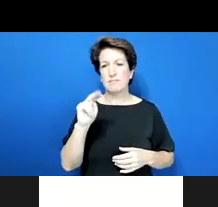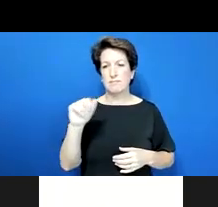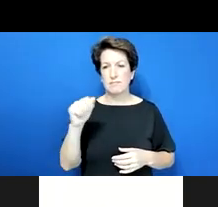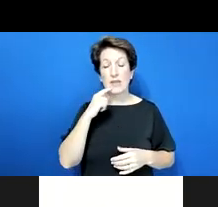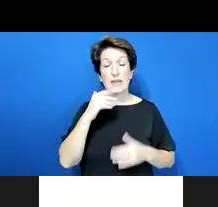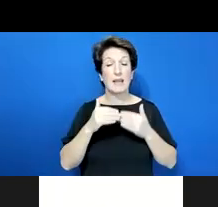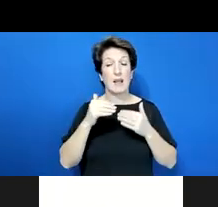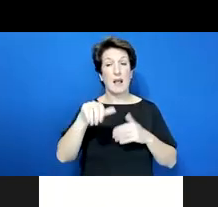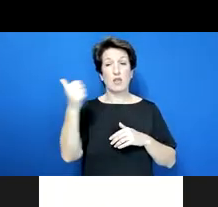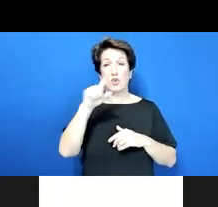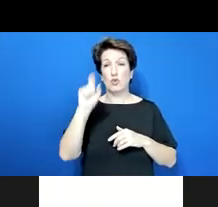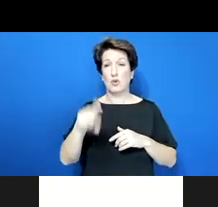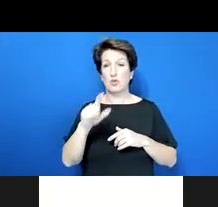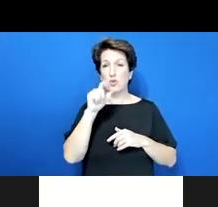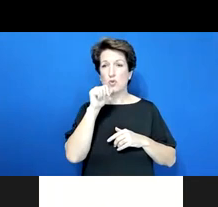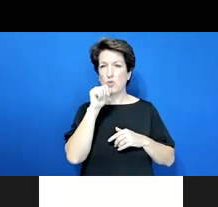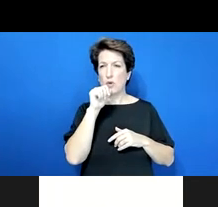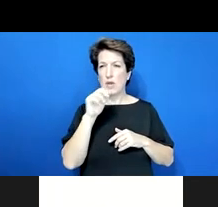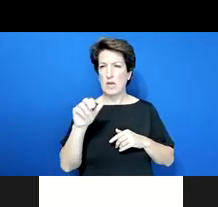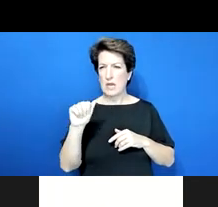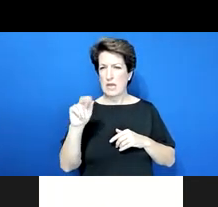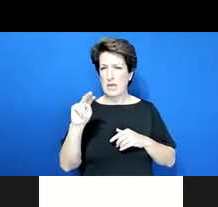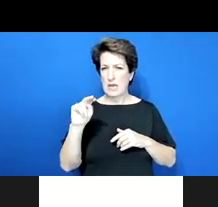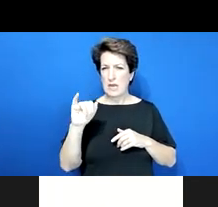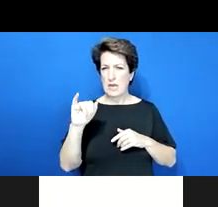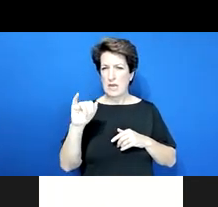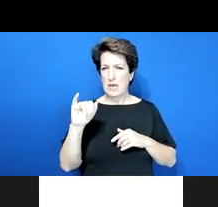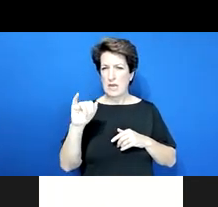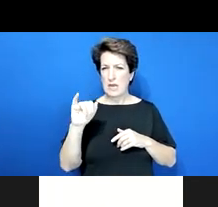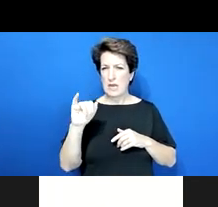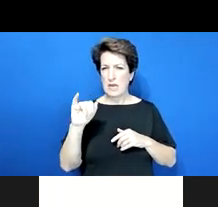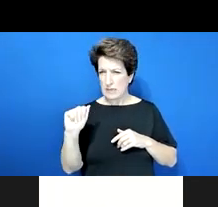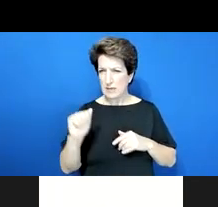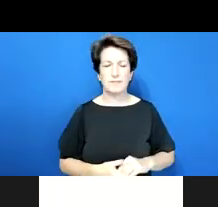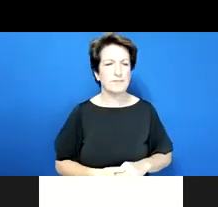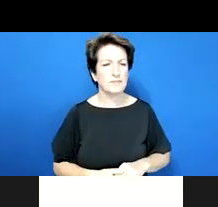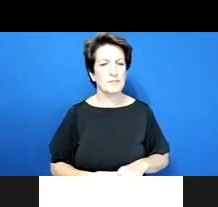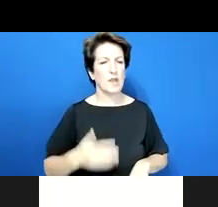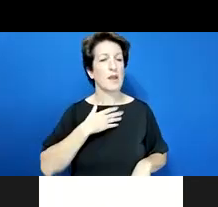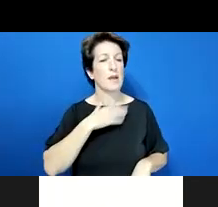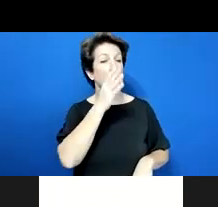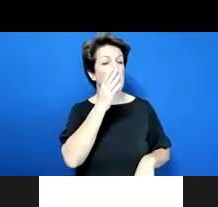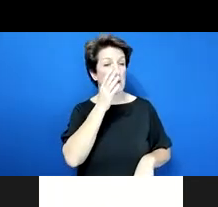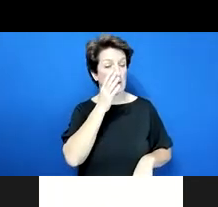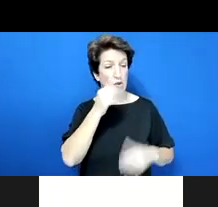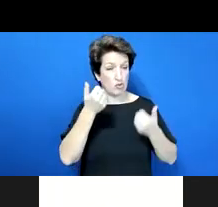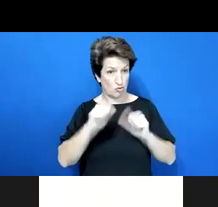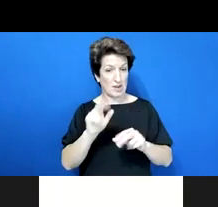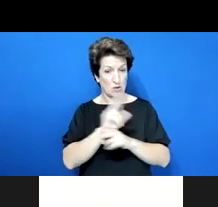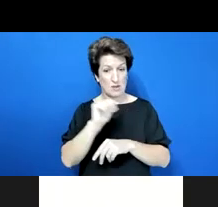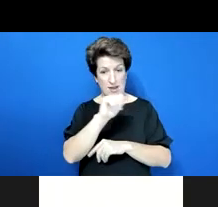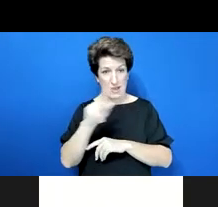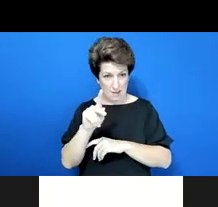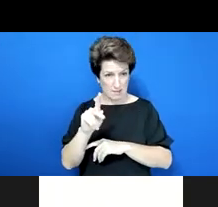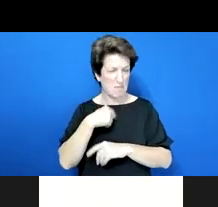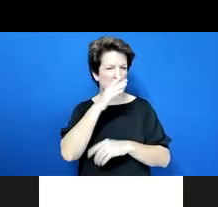Anissa. Thank you. My mom tried to prove her vaccine through the app, and she